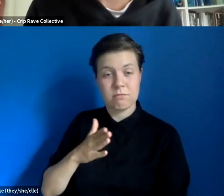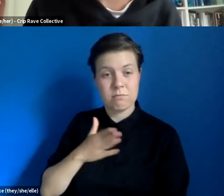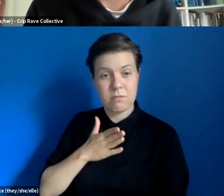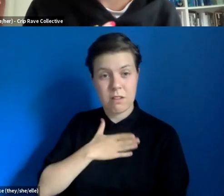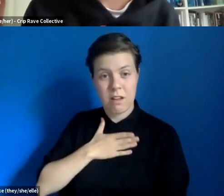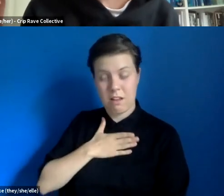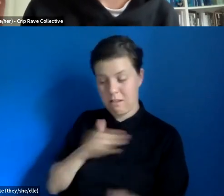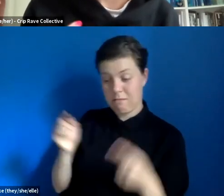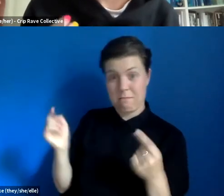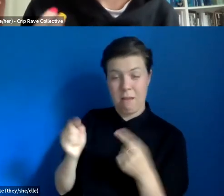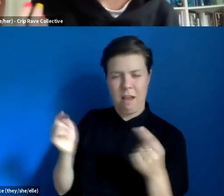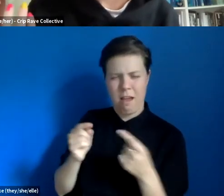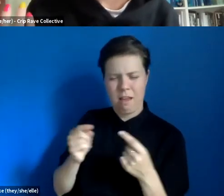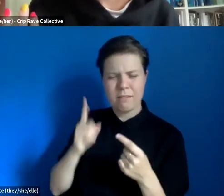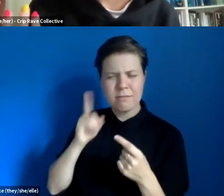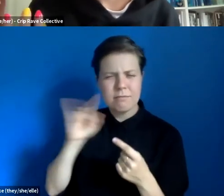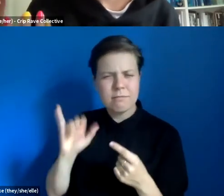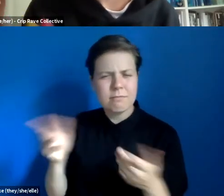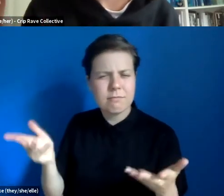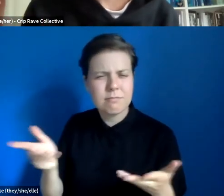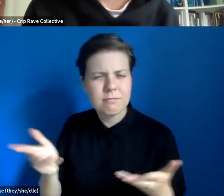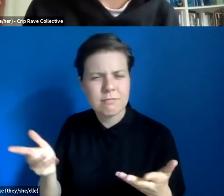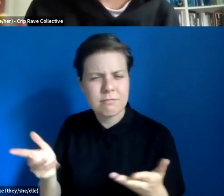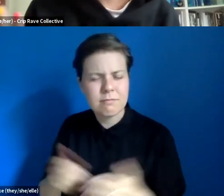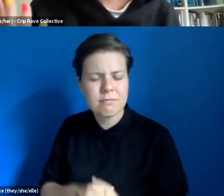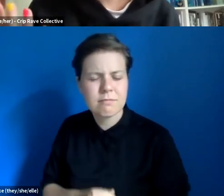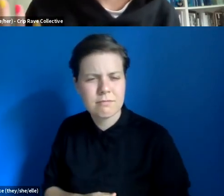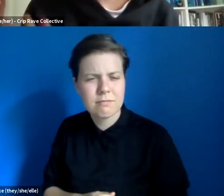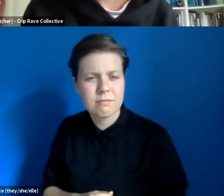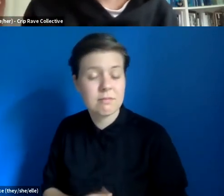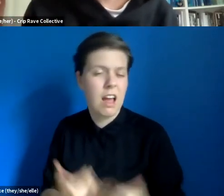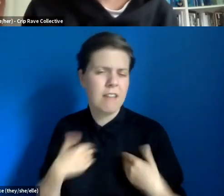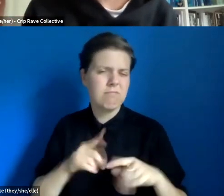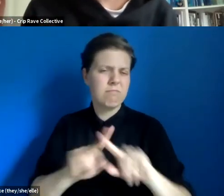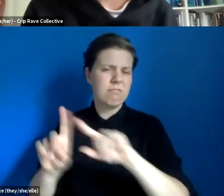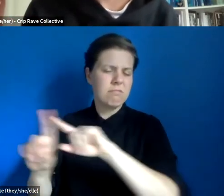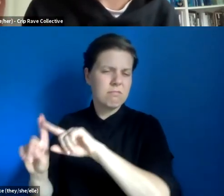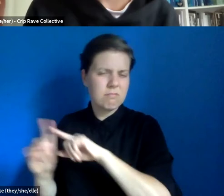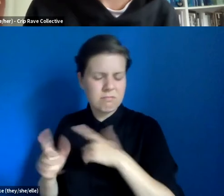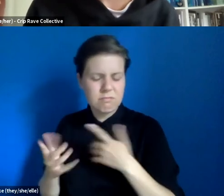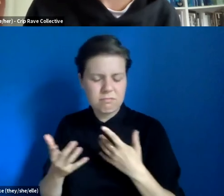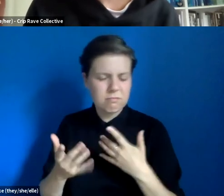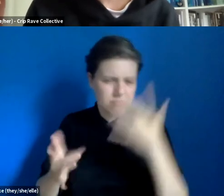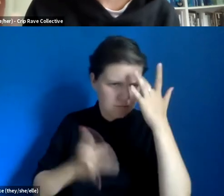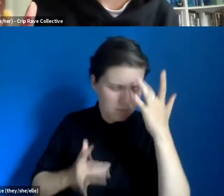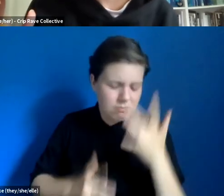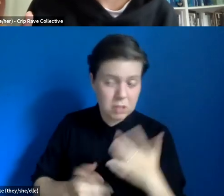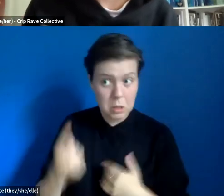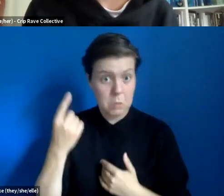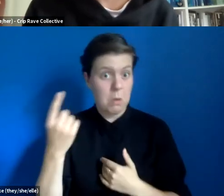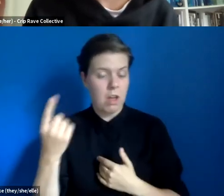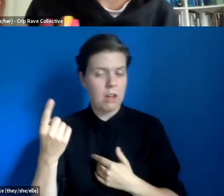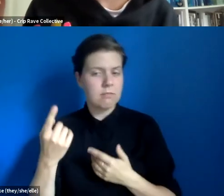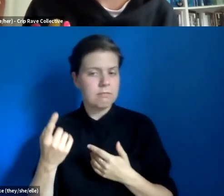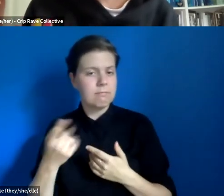chronic illnesses, and one of the symptoms is chronic pain. And so I wanted to